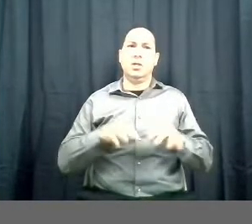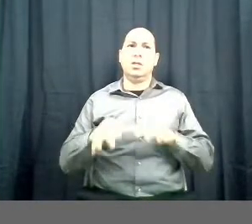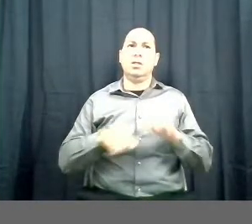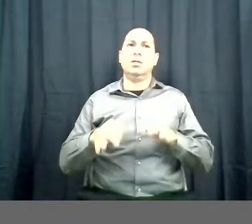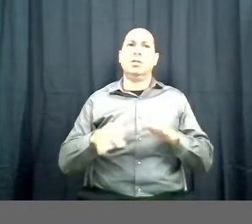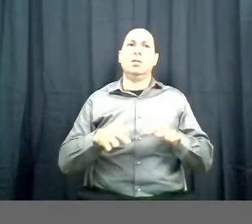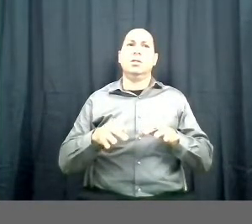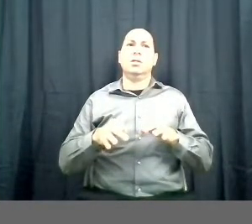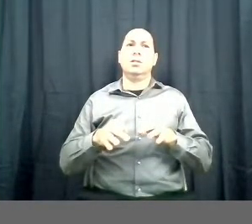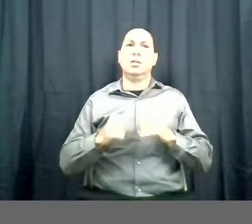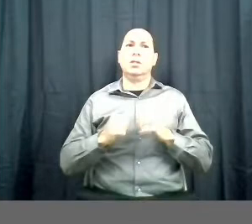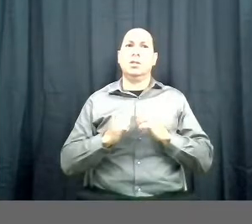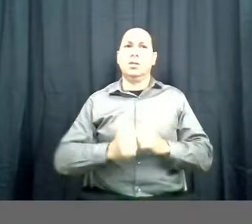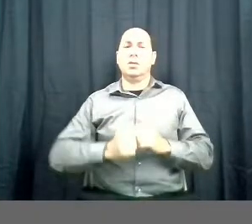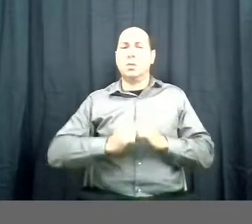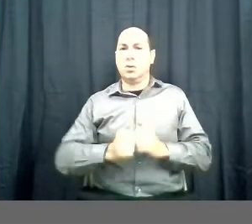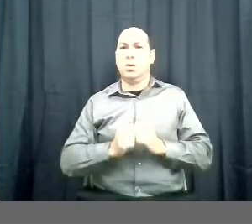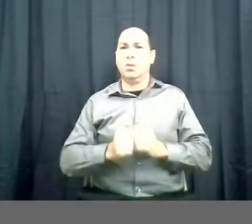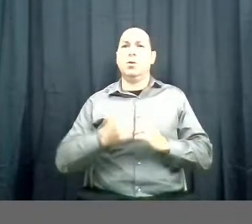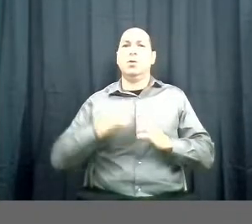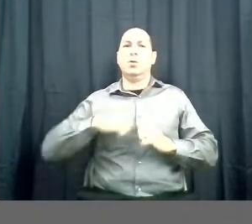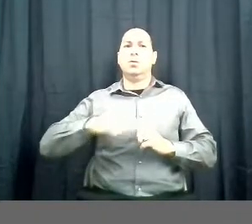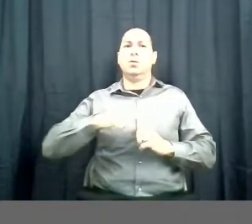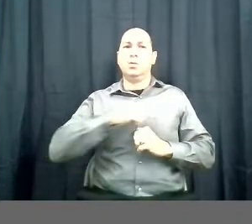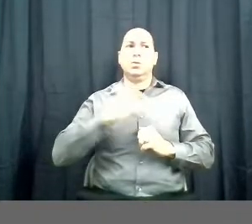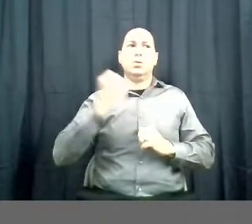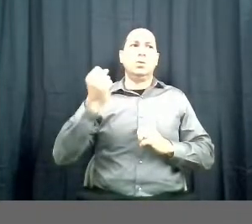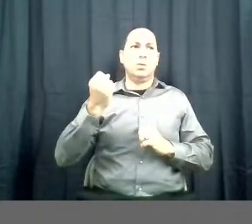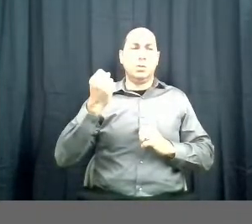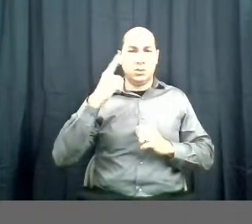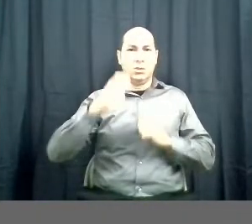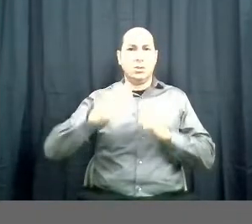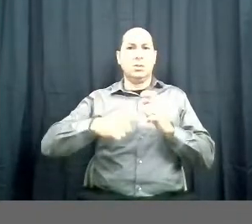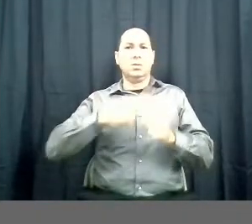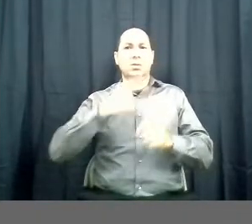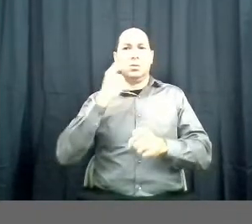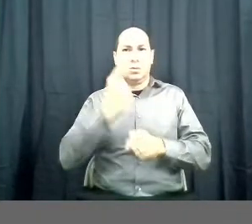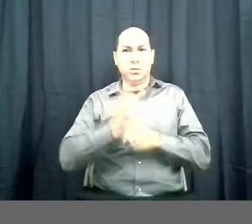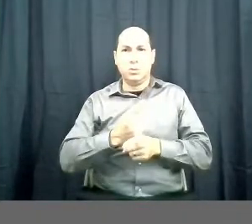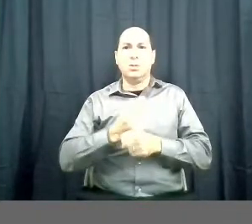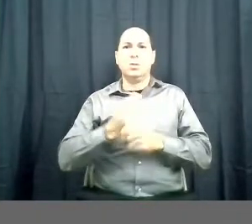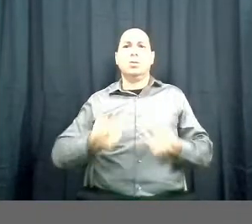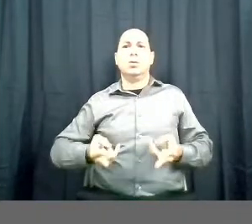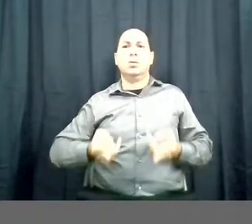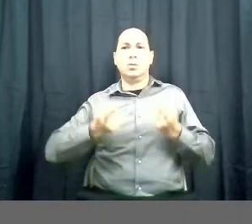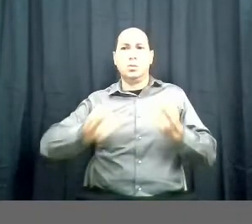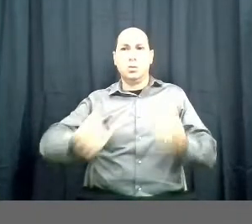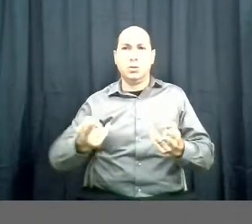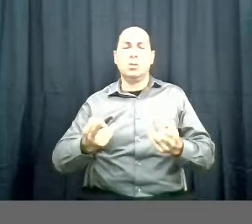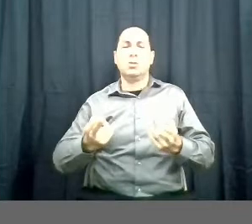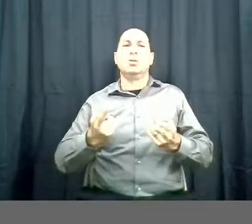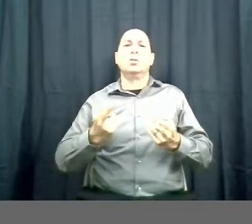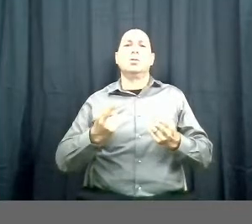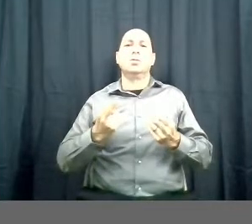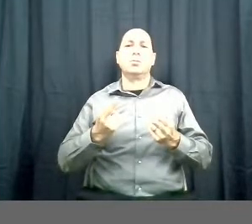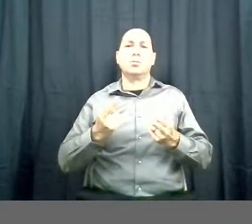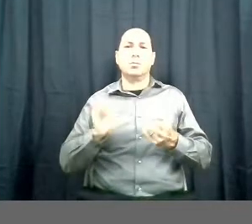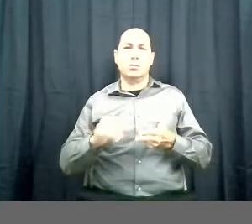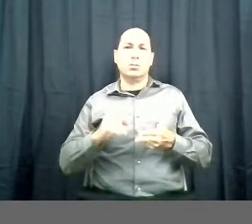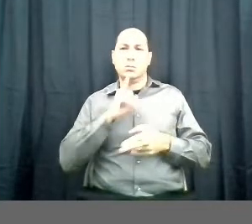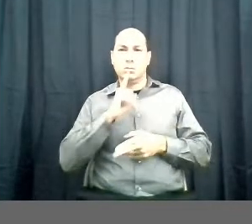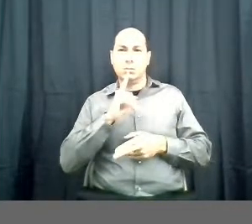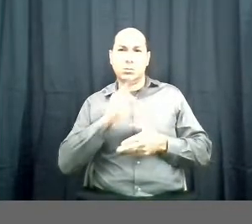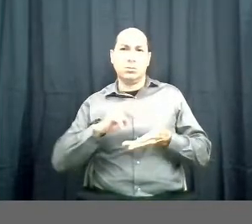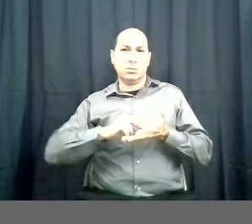how he understands, and I think we all understand the resolution, what he understands it to mean, and then we'll